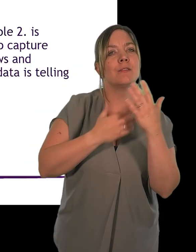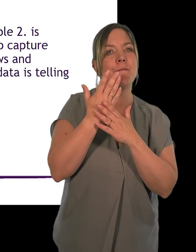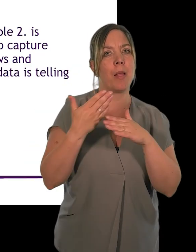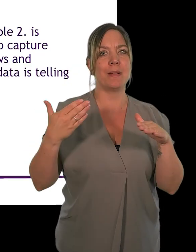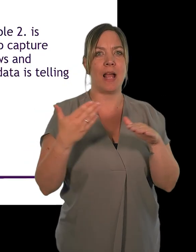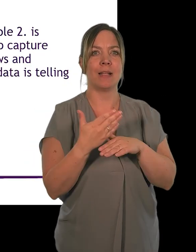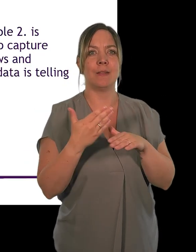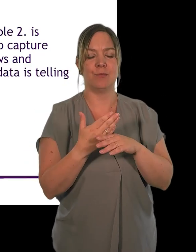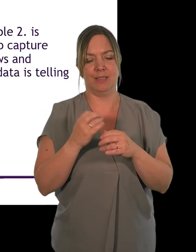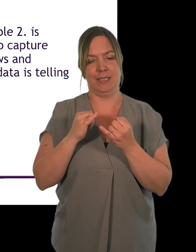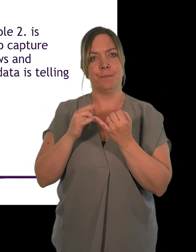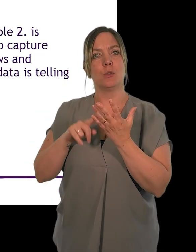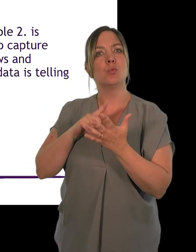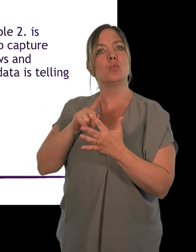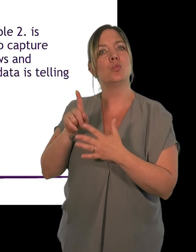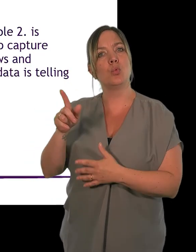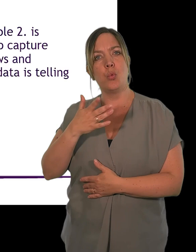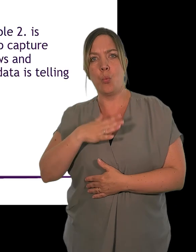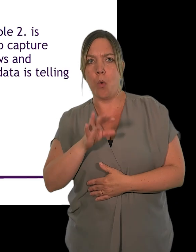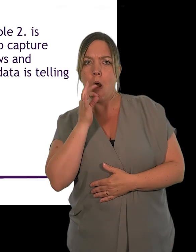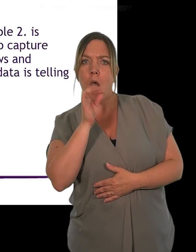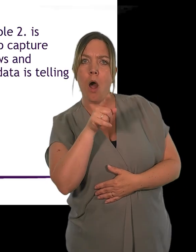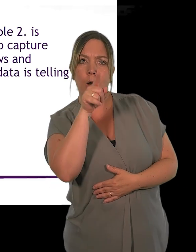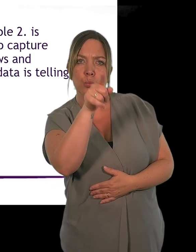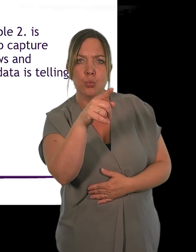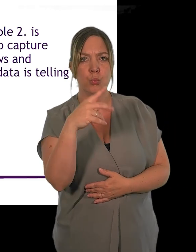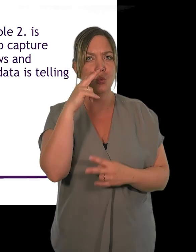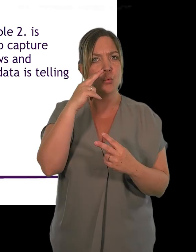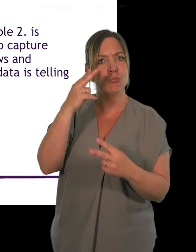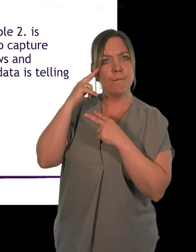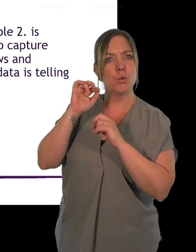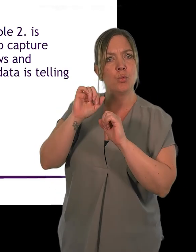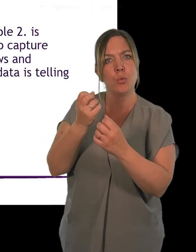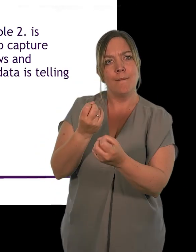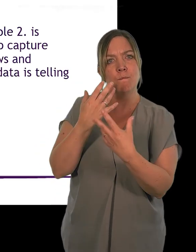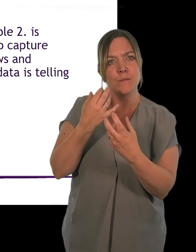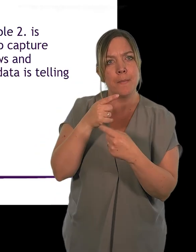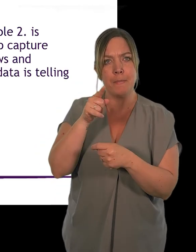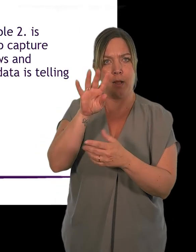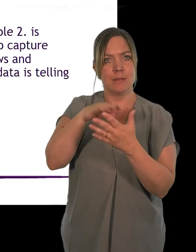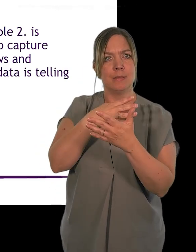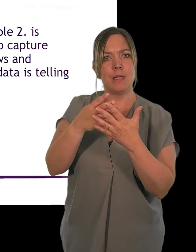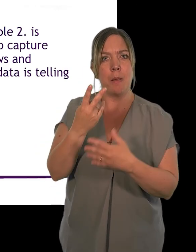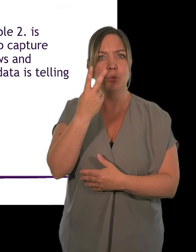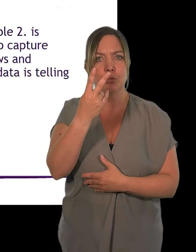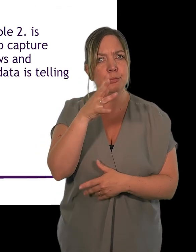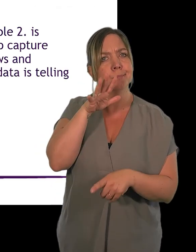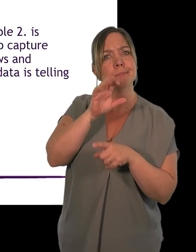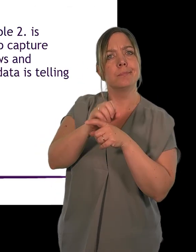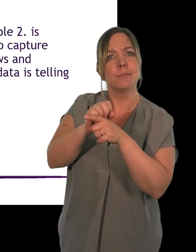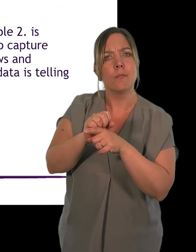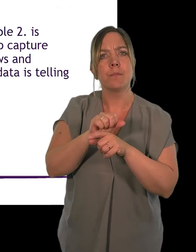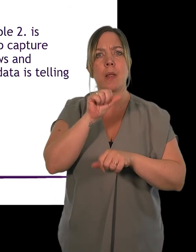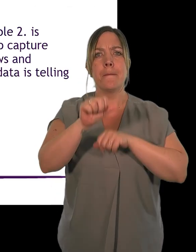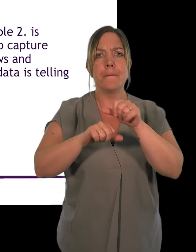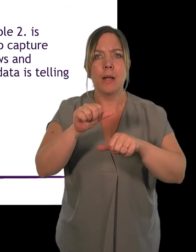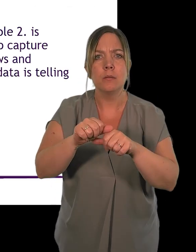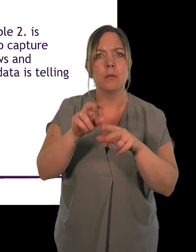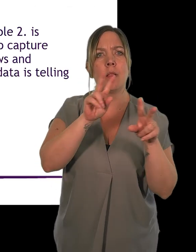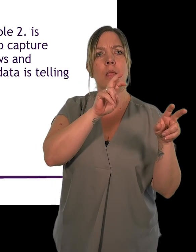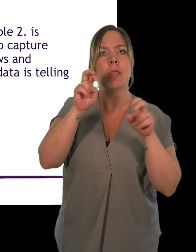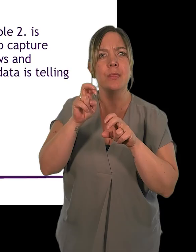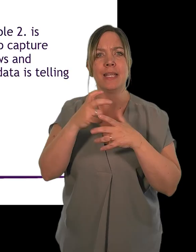review the feedback in Table 2 and identify patterns, themes or trends that might